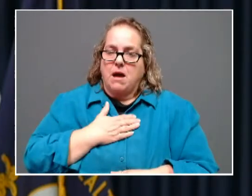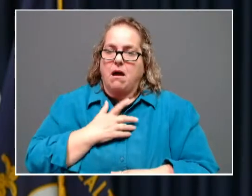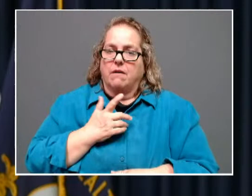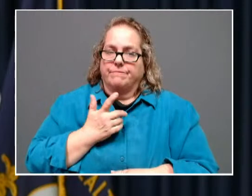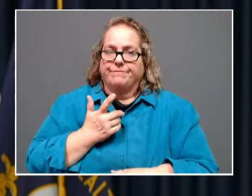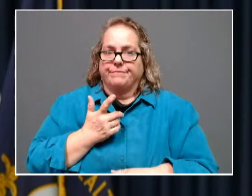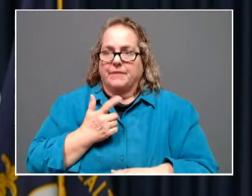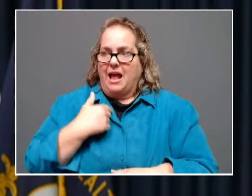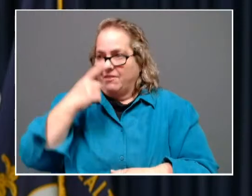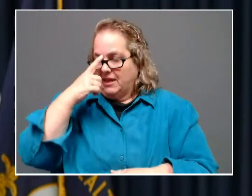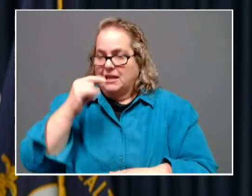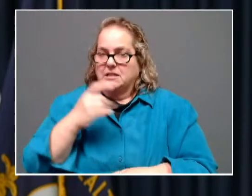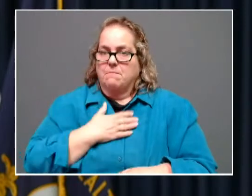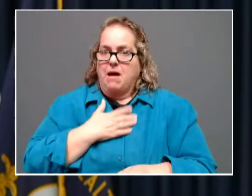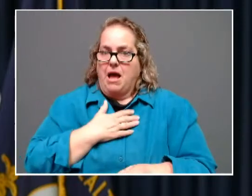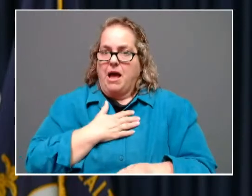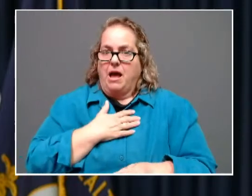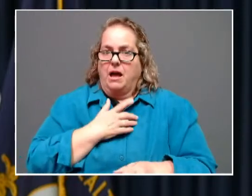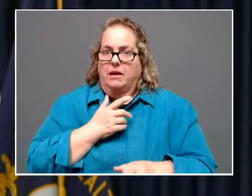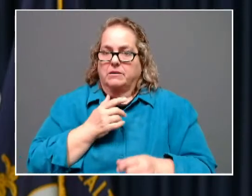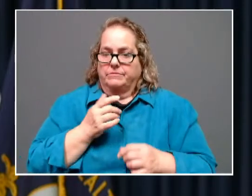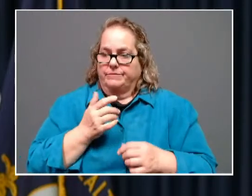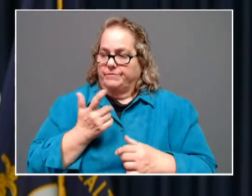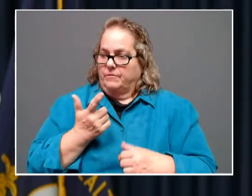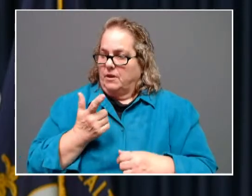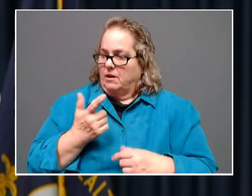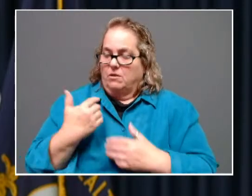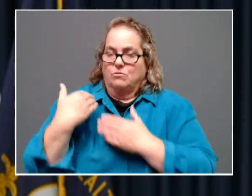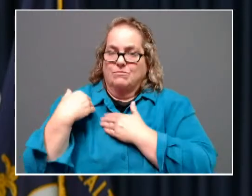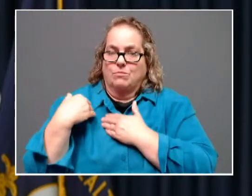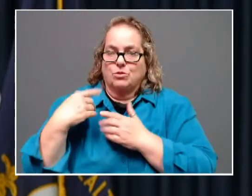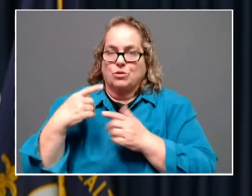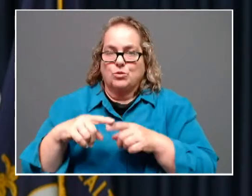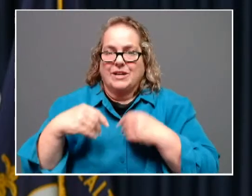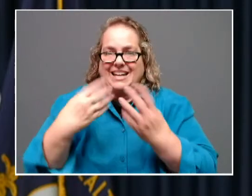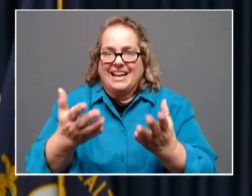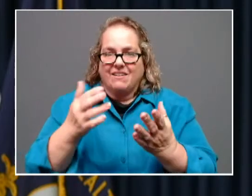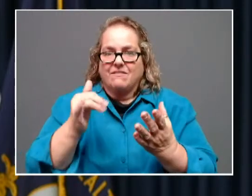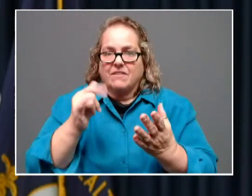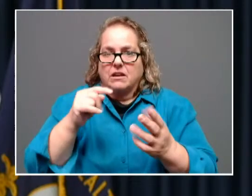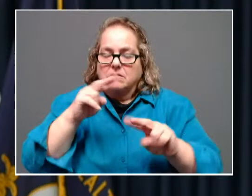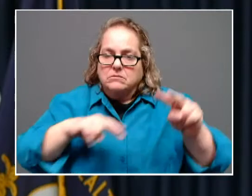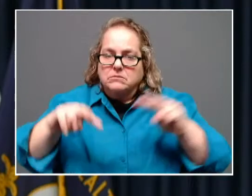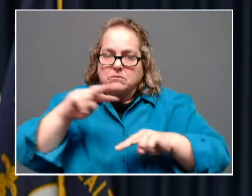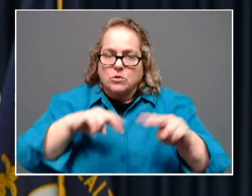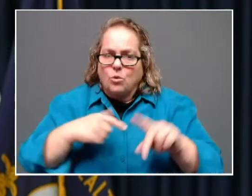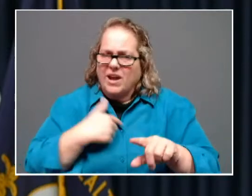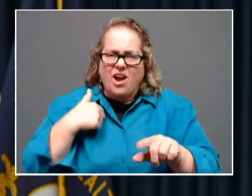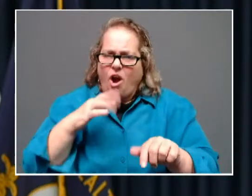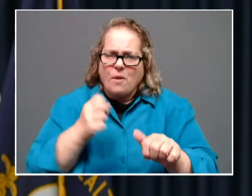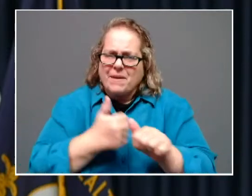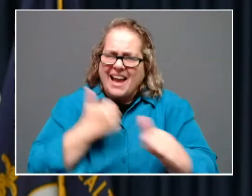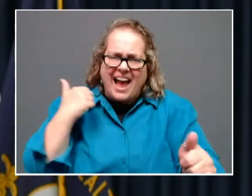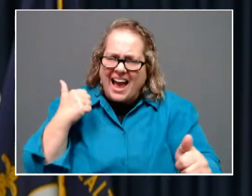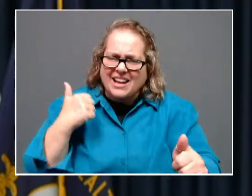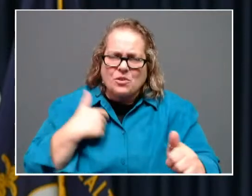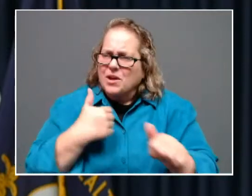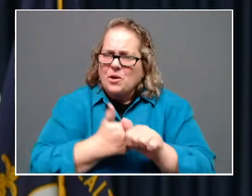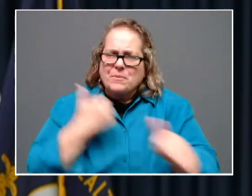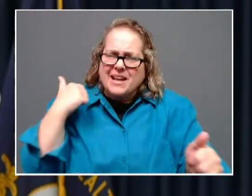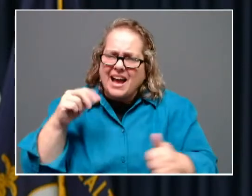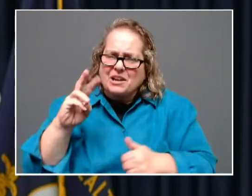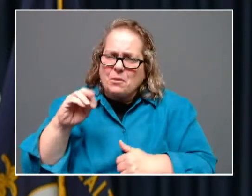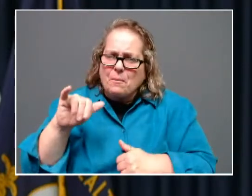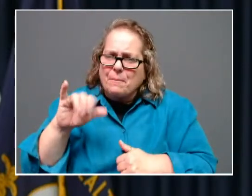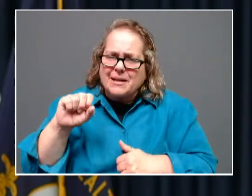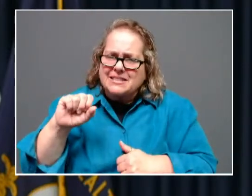people and their desire to move forward on this. I mean, we're behind Mississippi. And that's something that we can't be